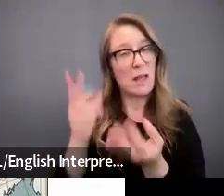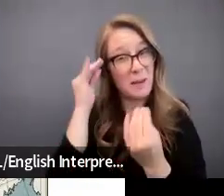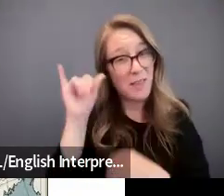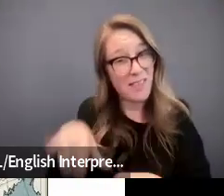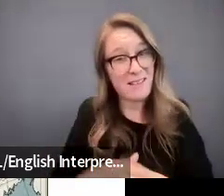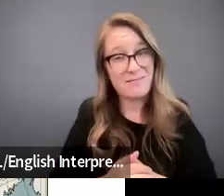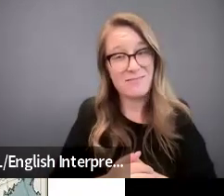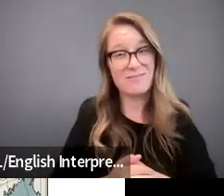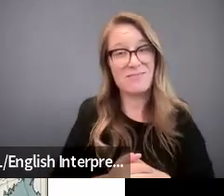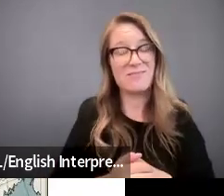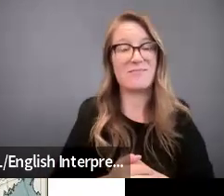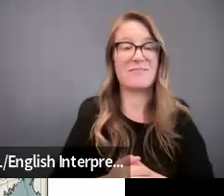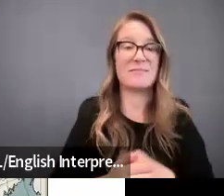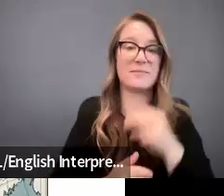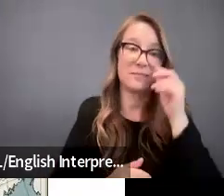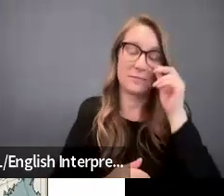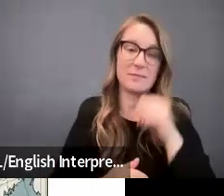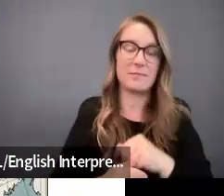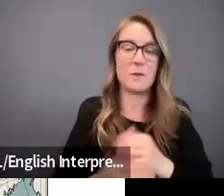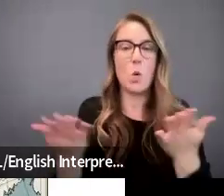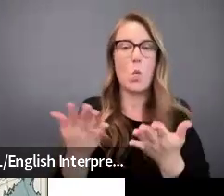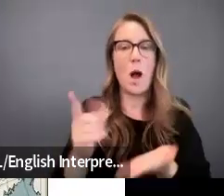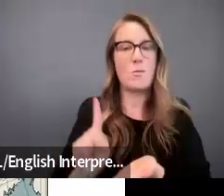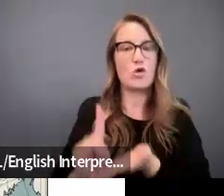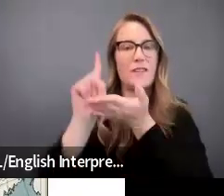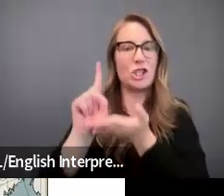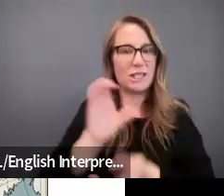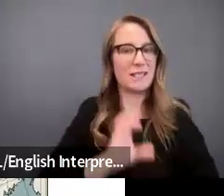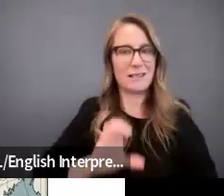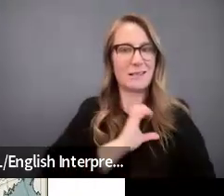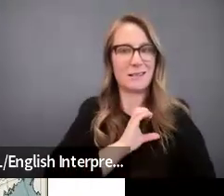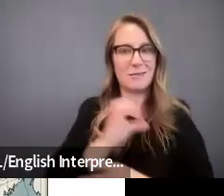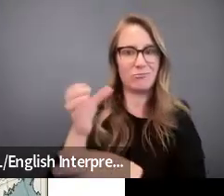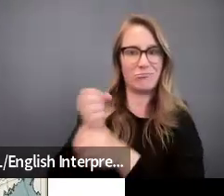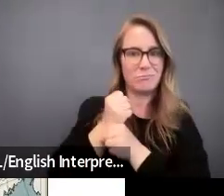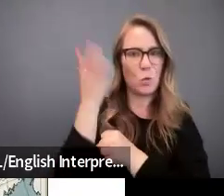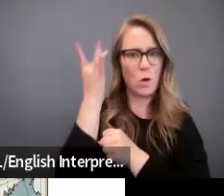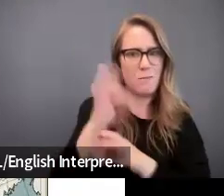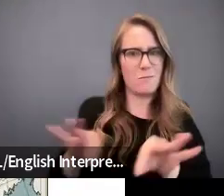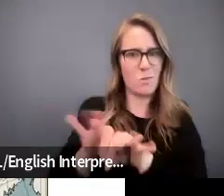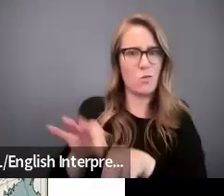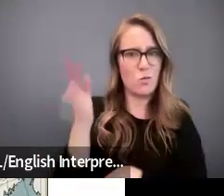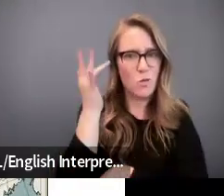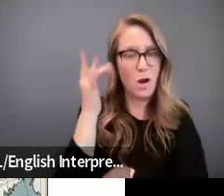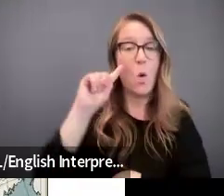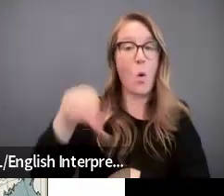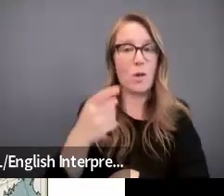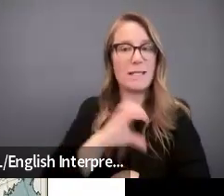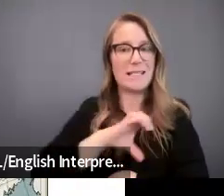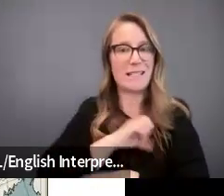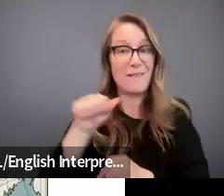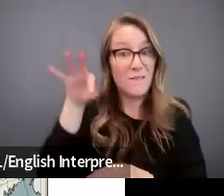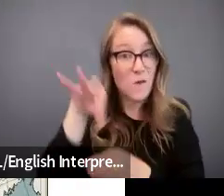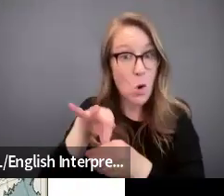that. What privileges does a citizen receive, and why does it matter? Because only citizens could